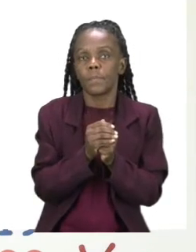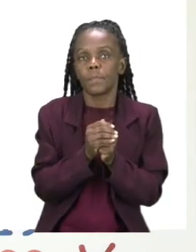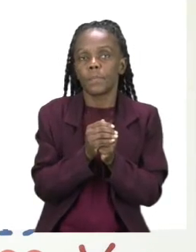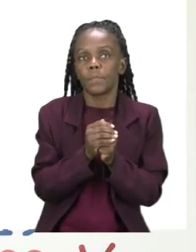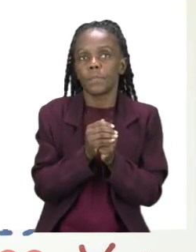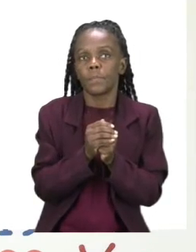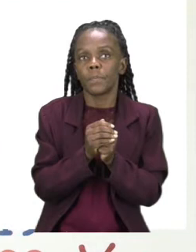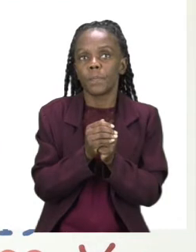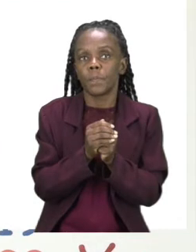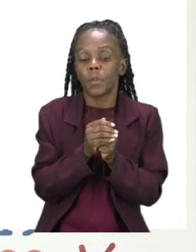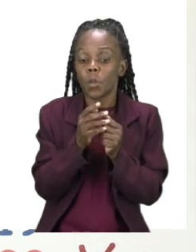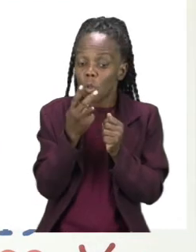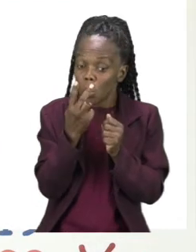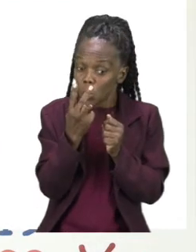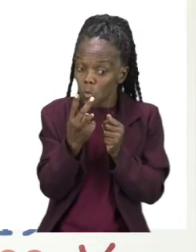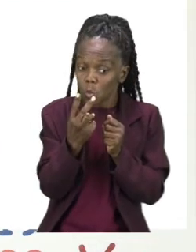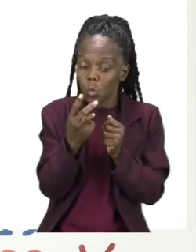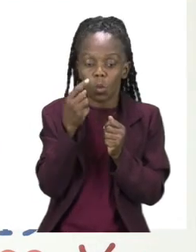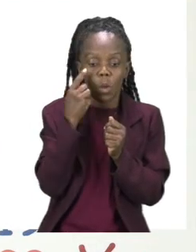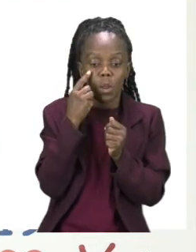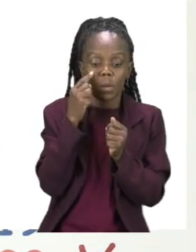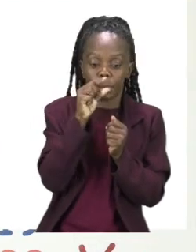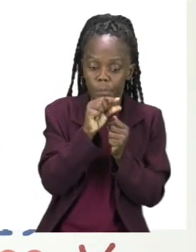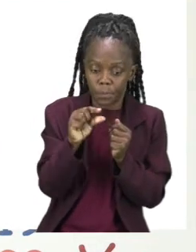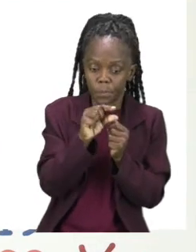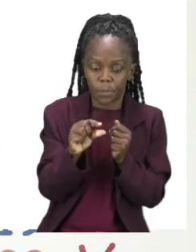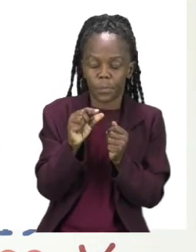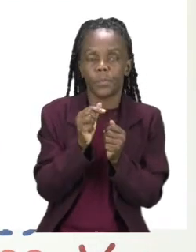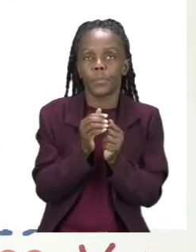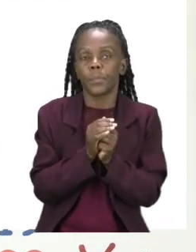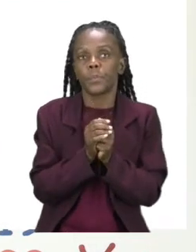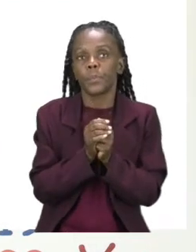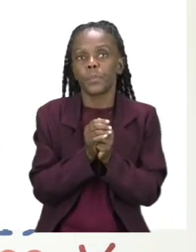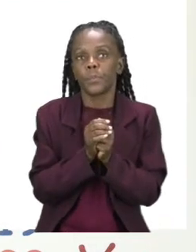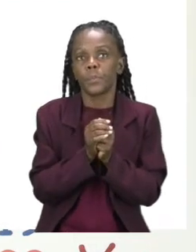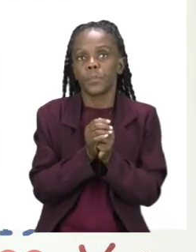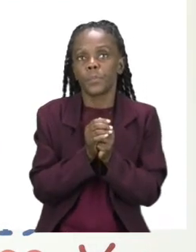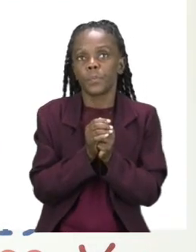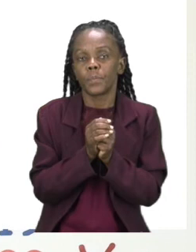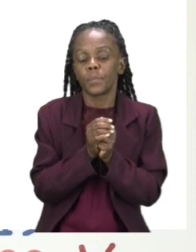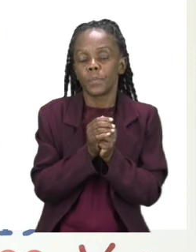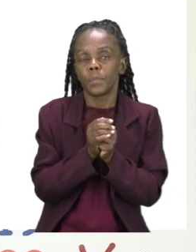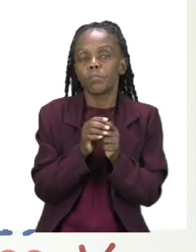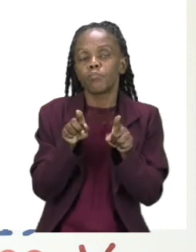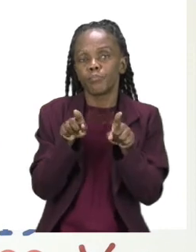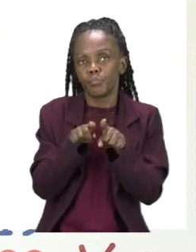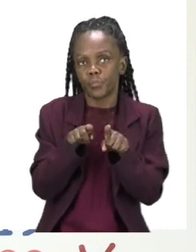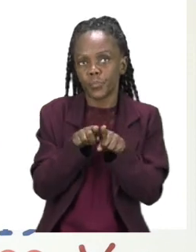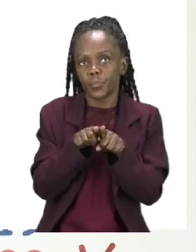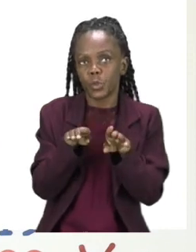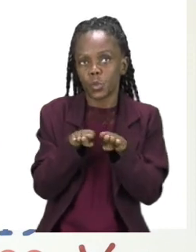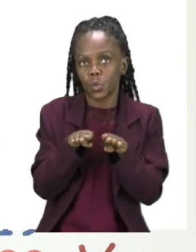And those are our 2 sight words. So please, can you do the same in your booklet?